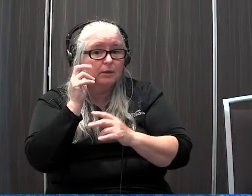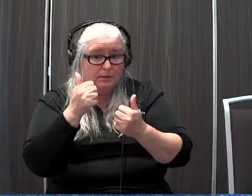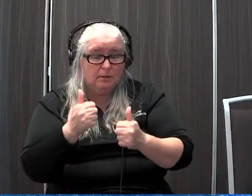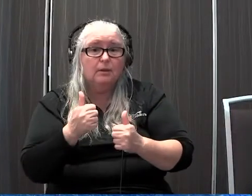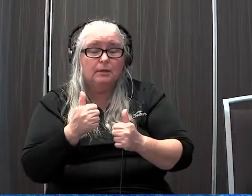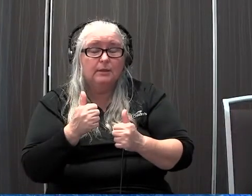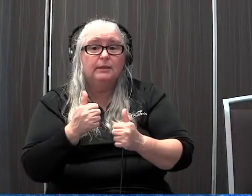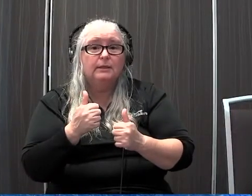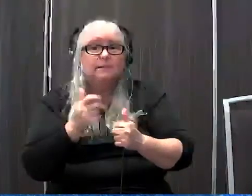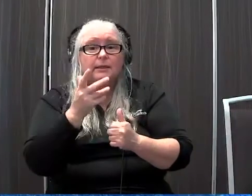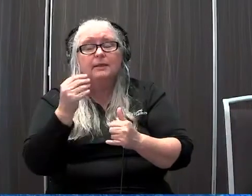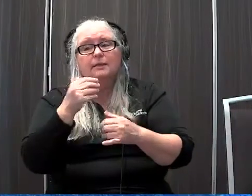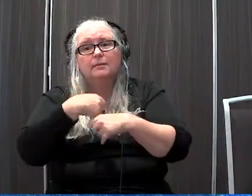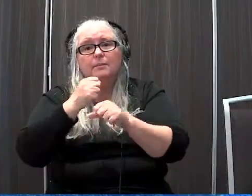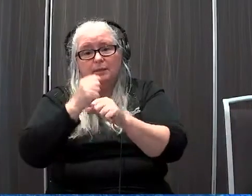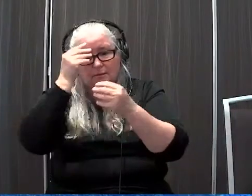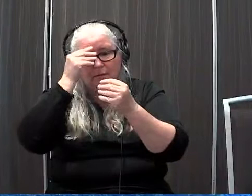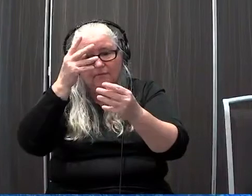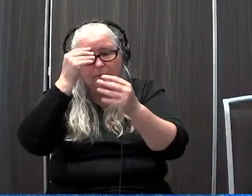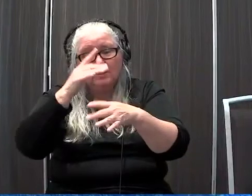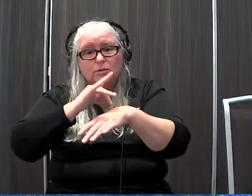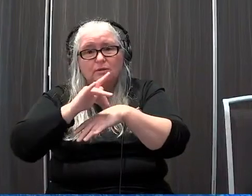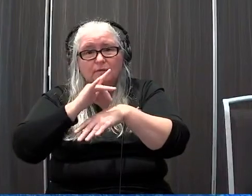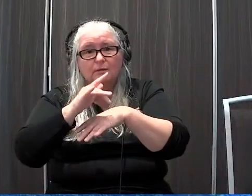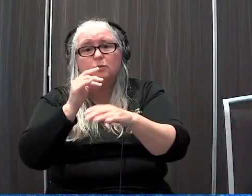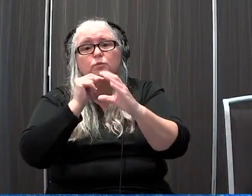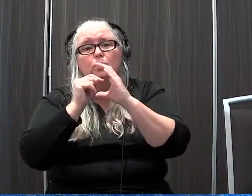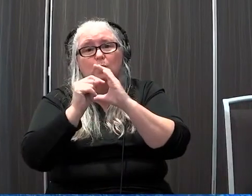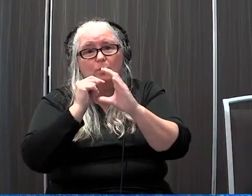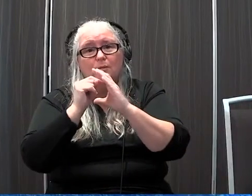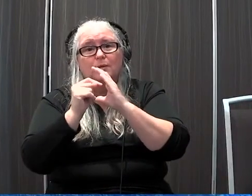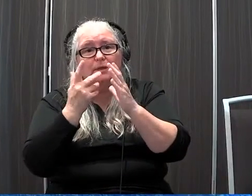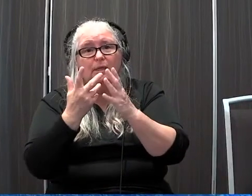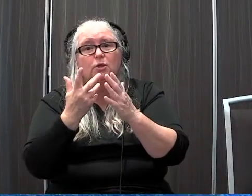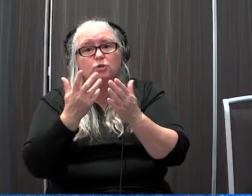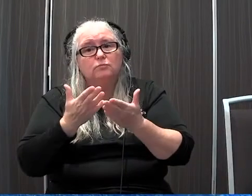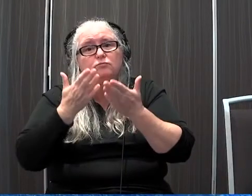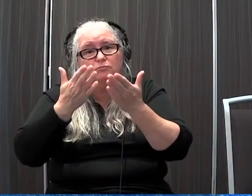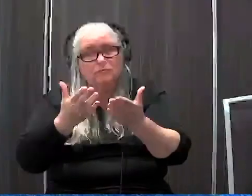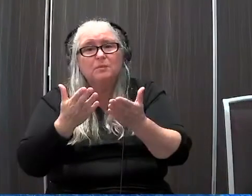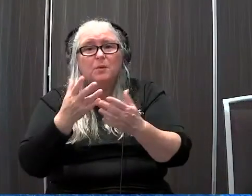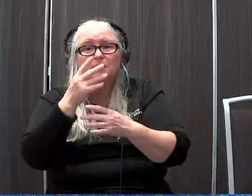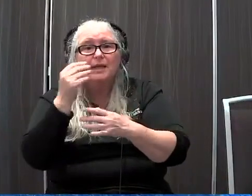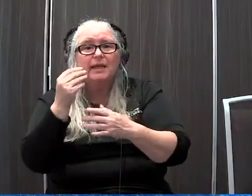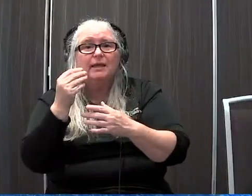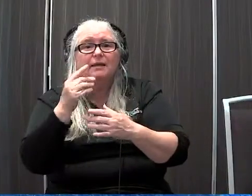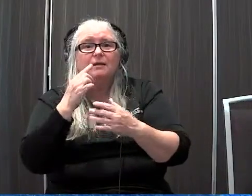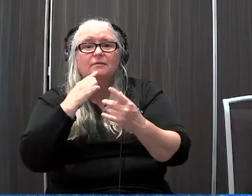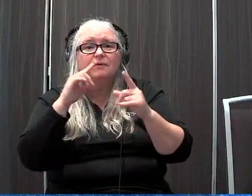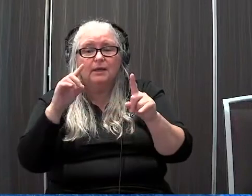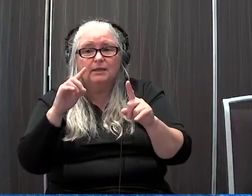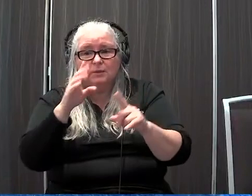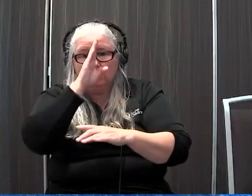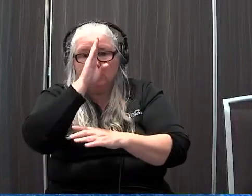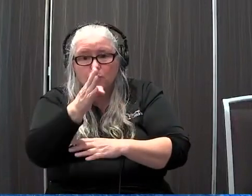making information available through multiple sensory channels, so using a total communication approach. And then finally, direct instruction. So a